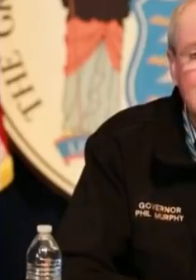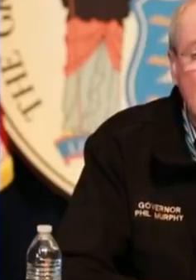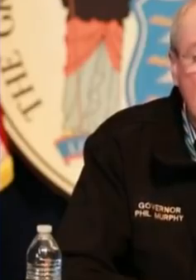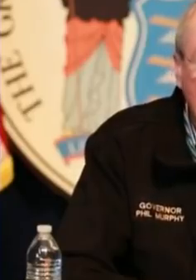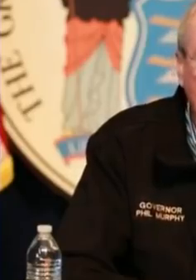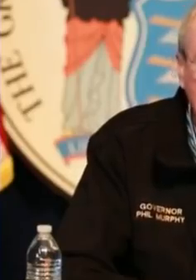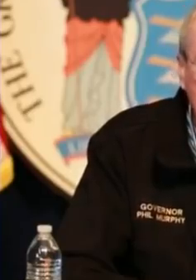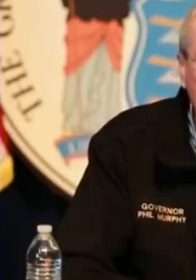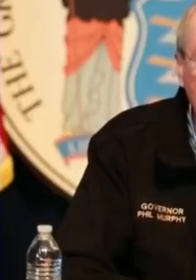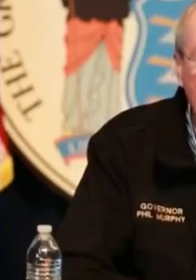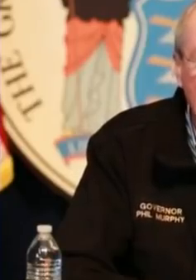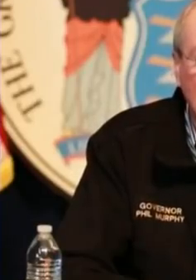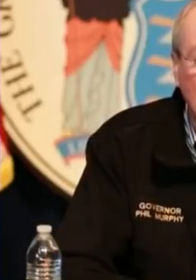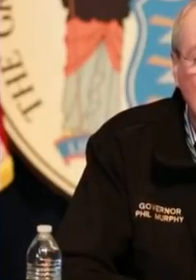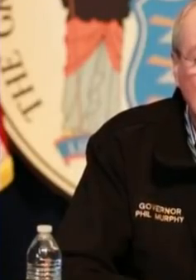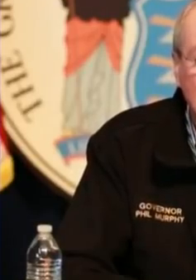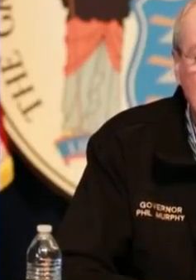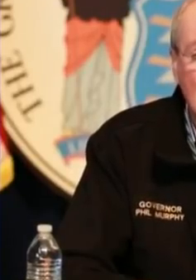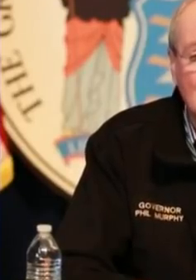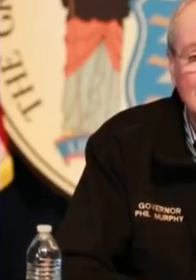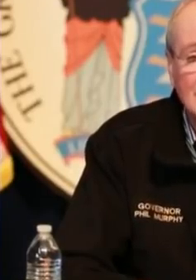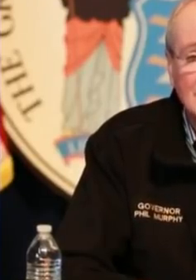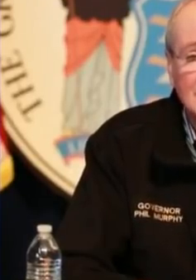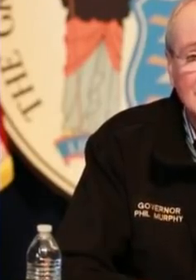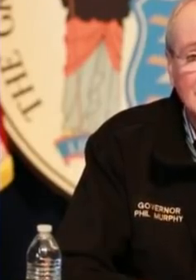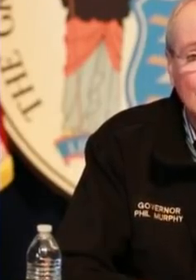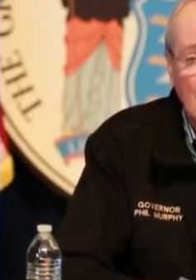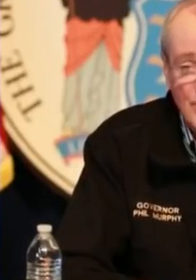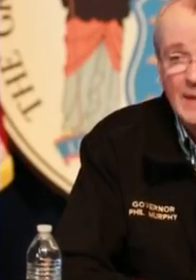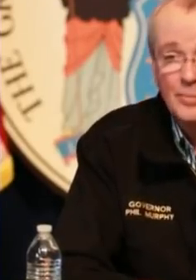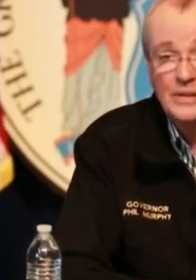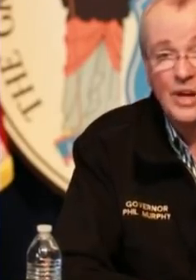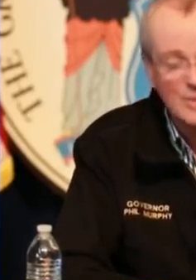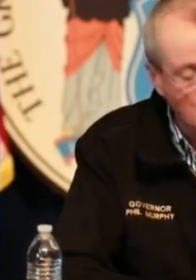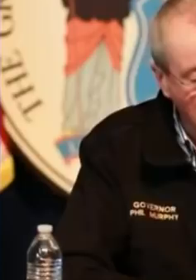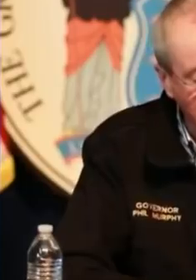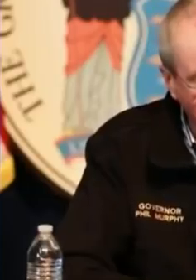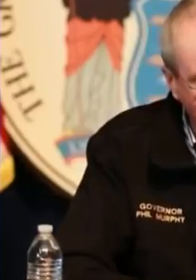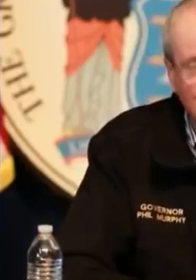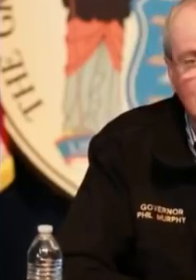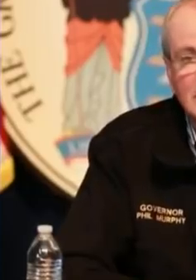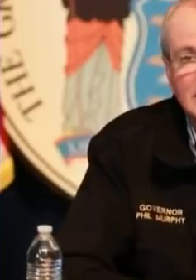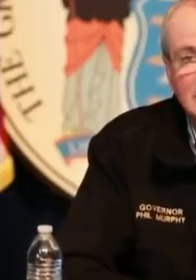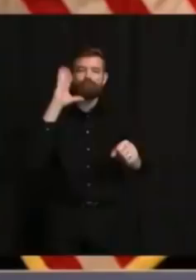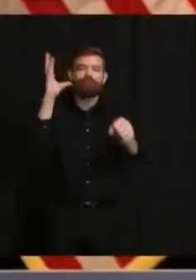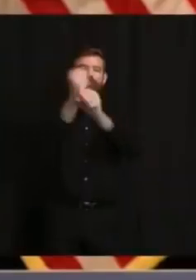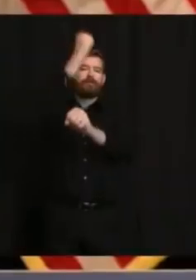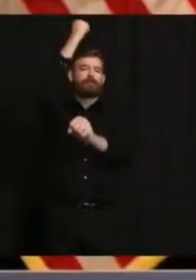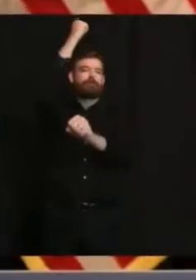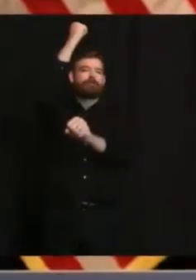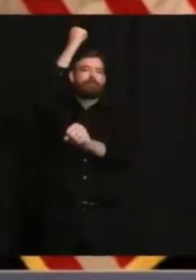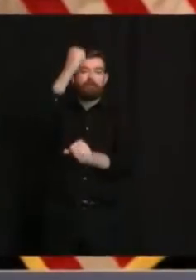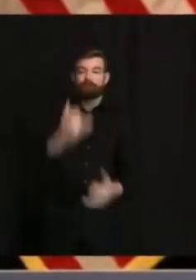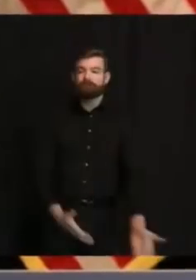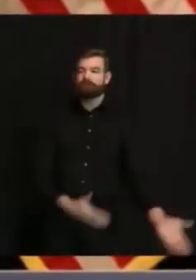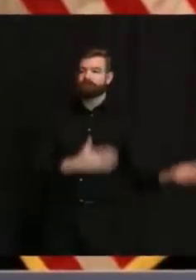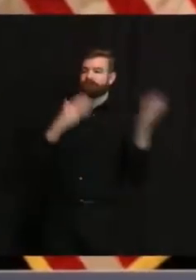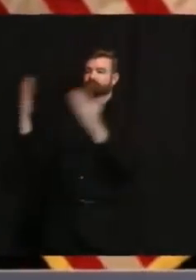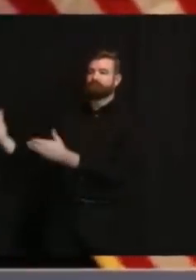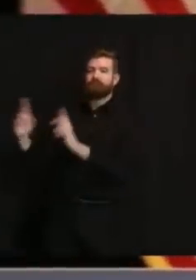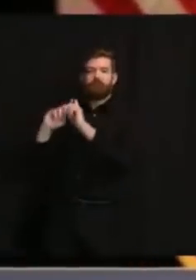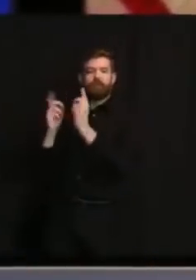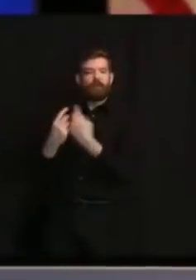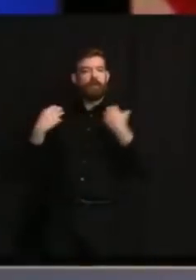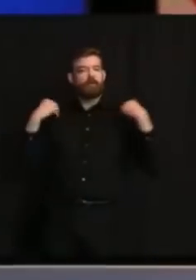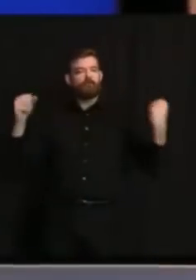faith. We are going to win this together. With that, please help me welcome the Commissioner of the Department of Health, the